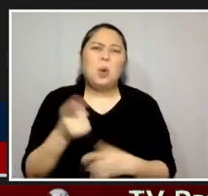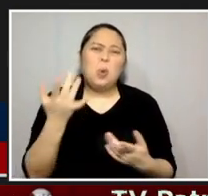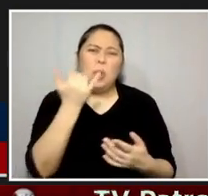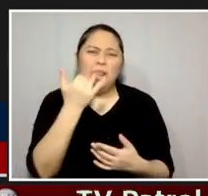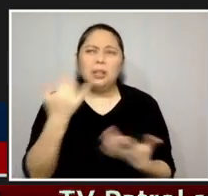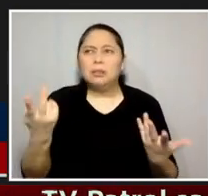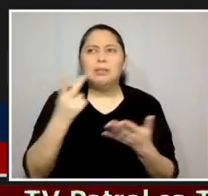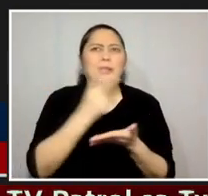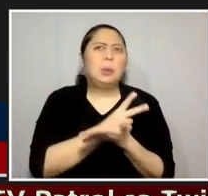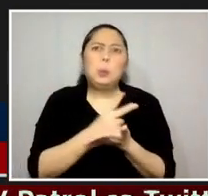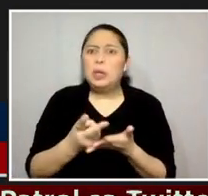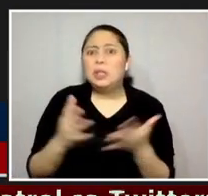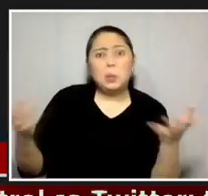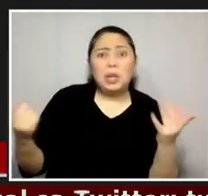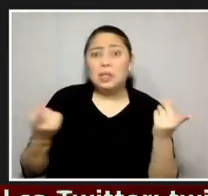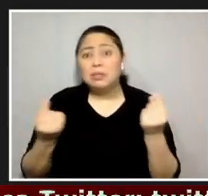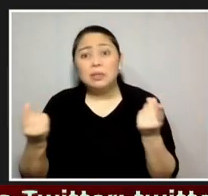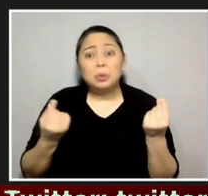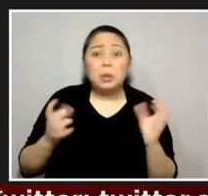Especially because we have